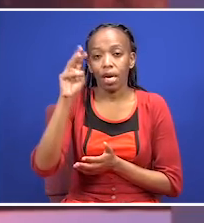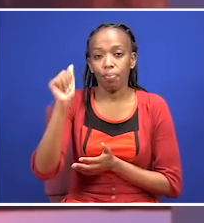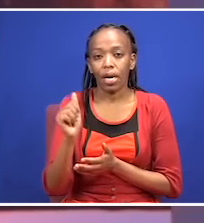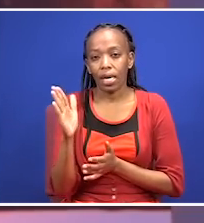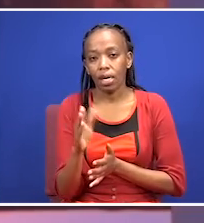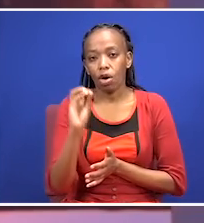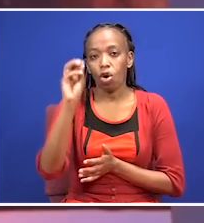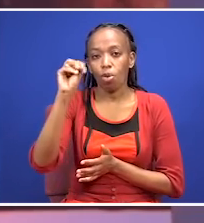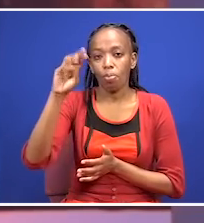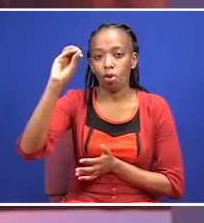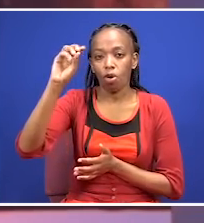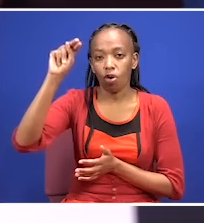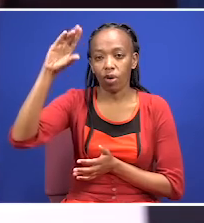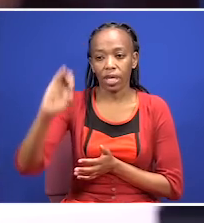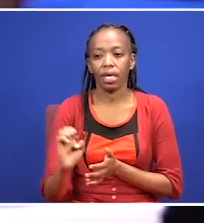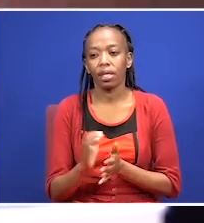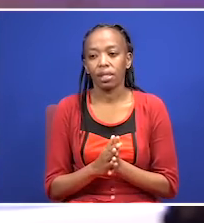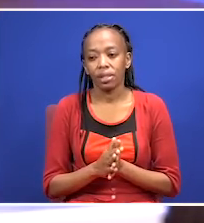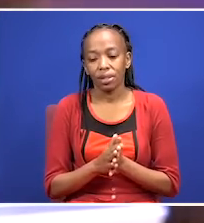omonge welcome